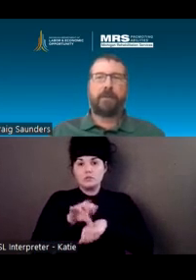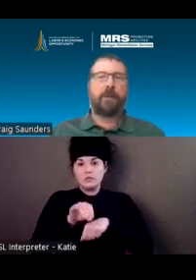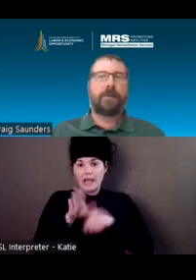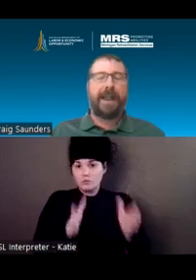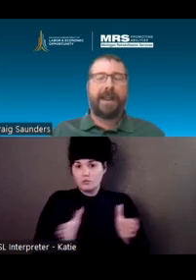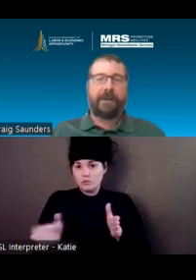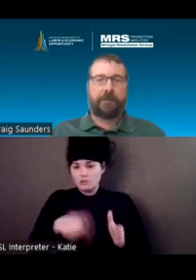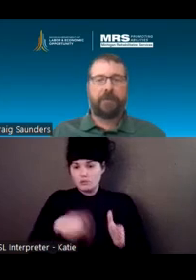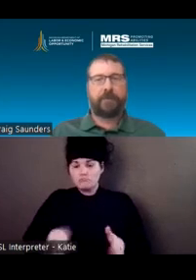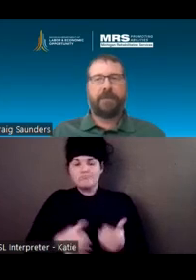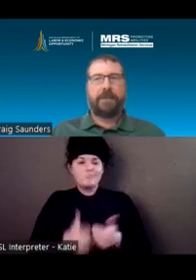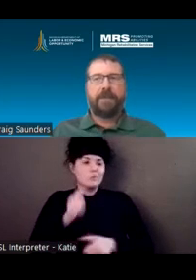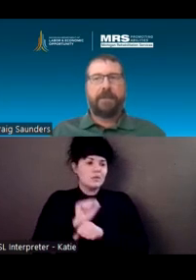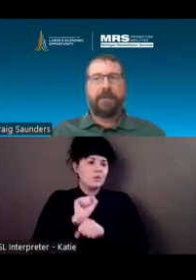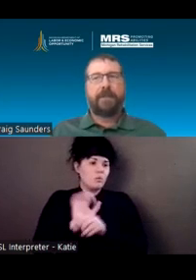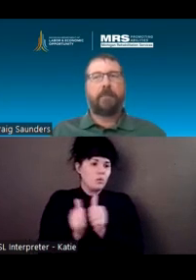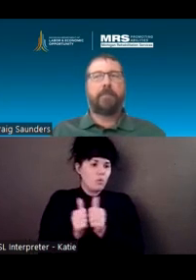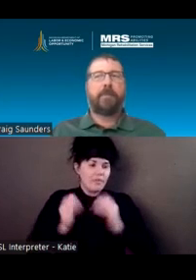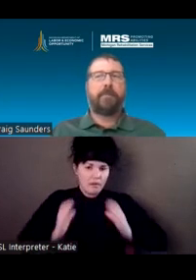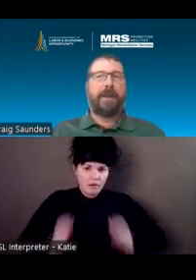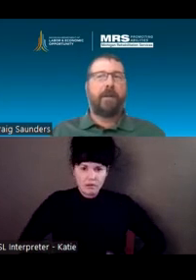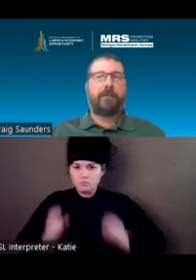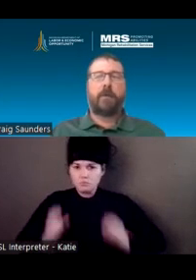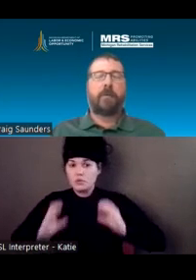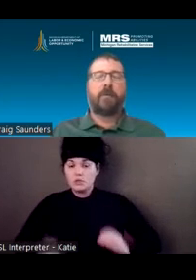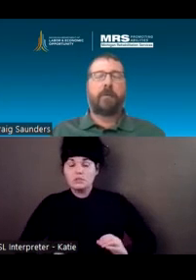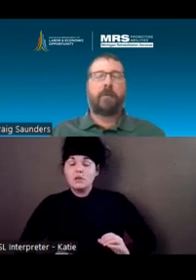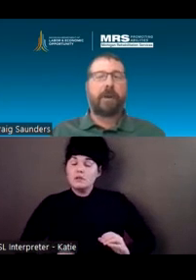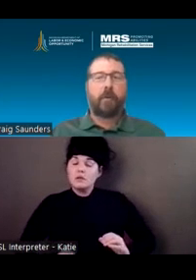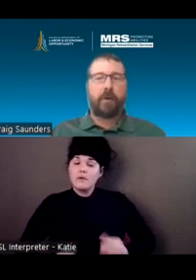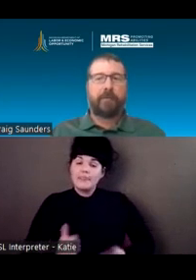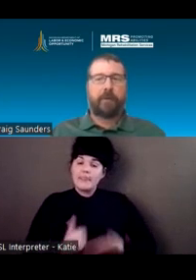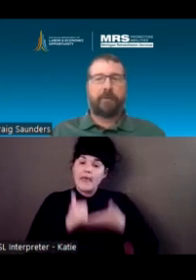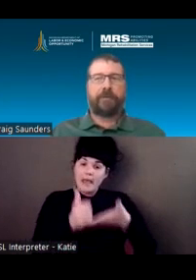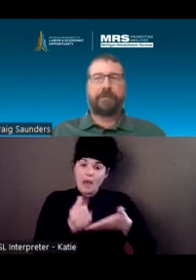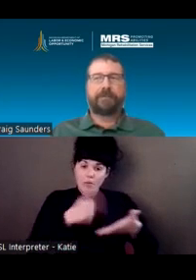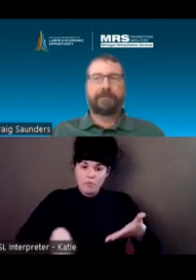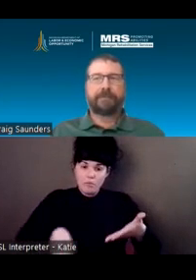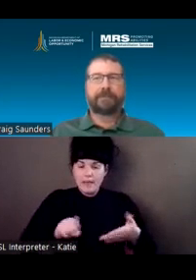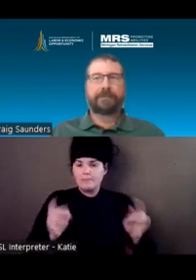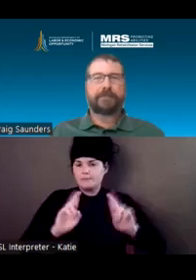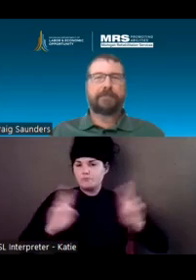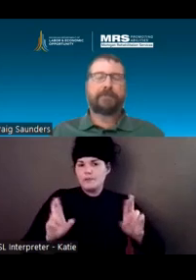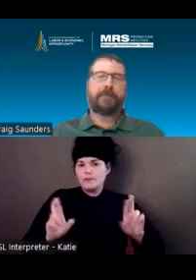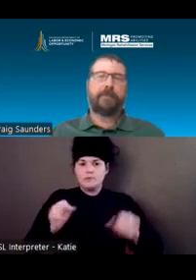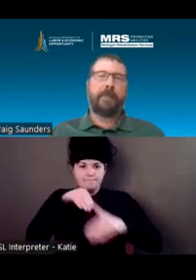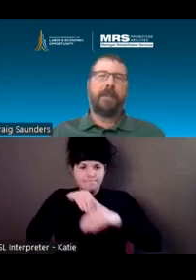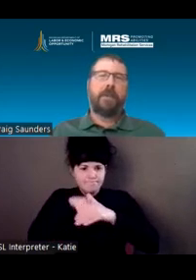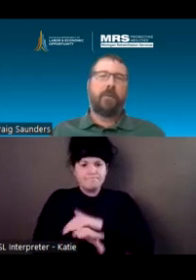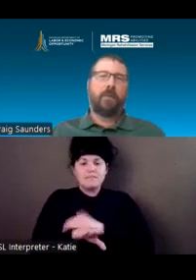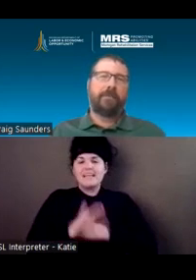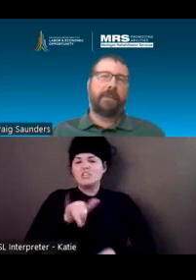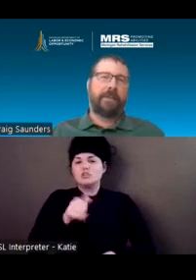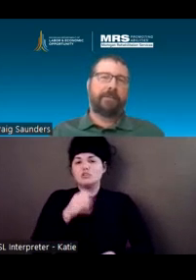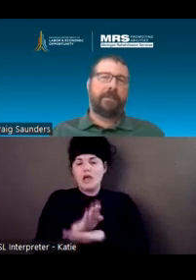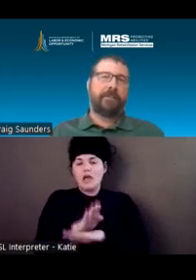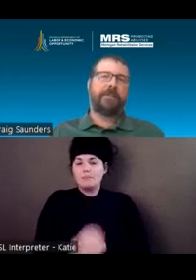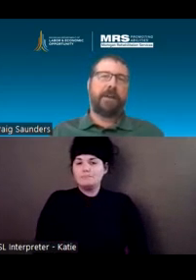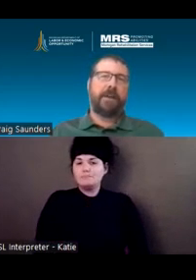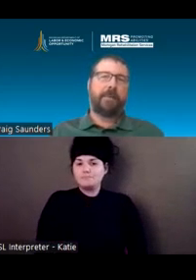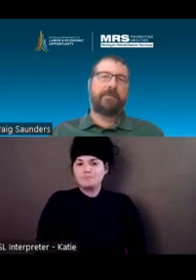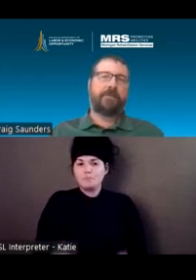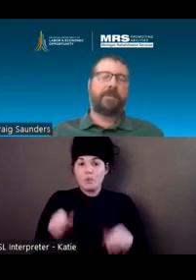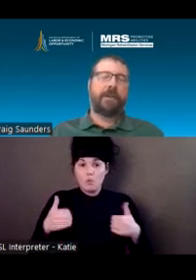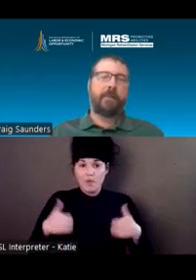with our client customers. They help them prepare for entering our workforce. We have